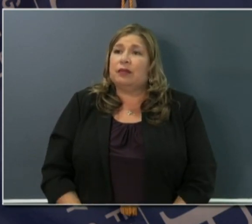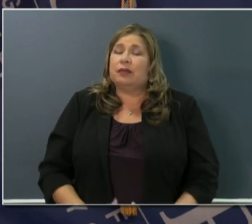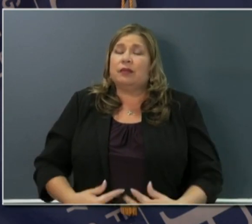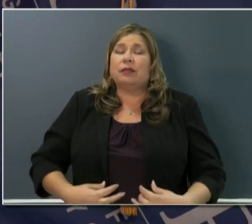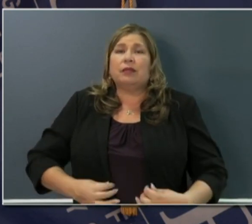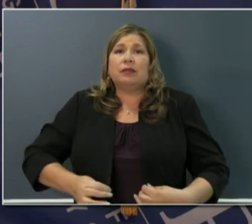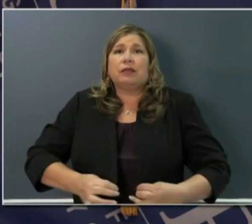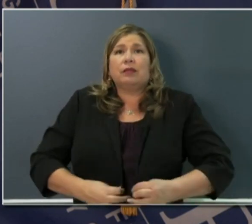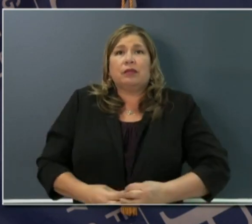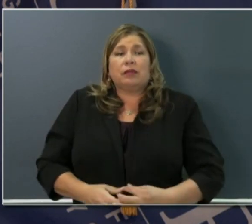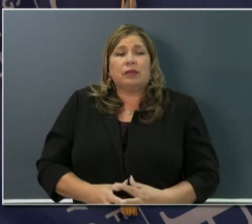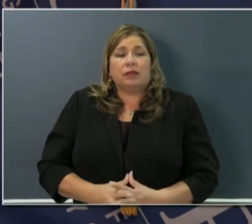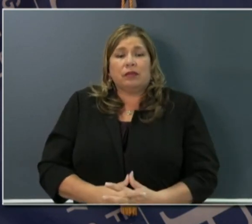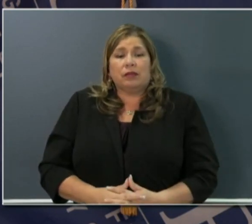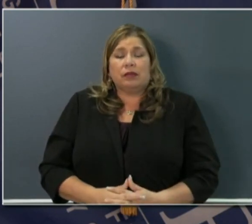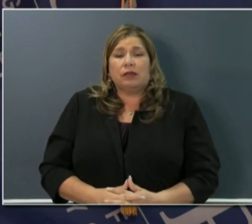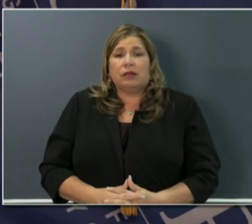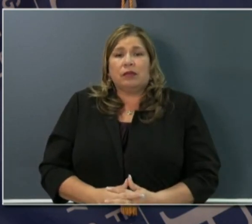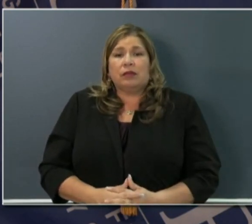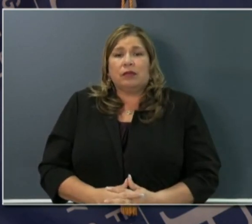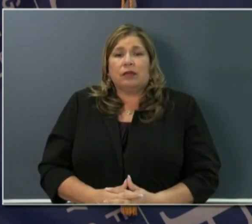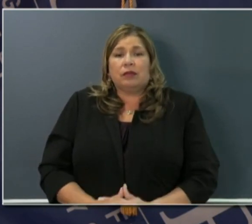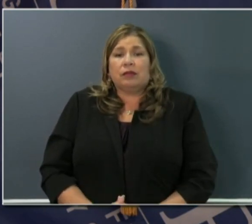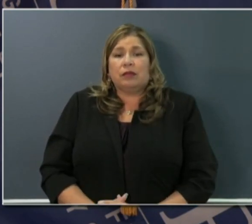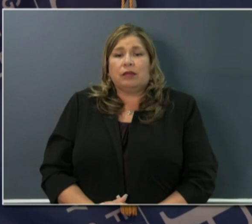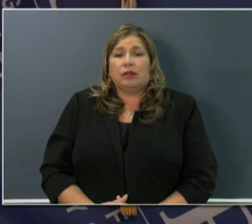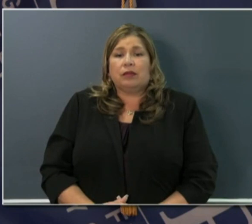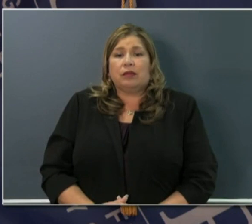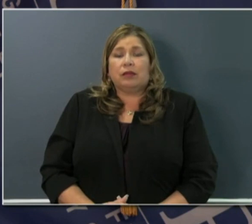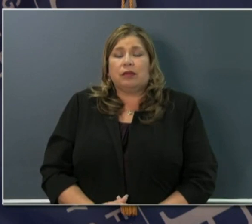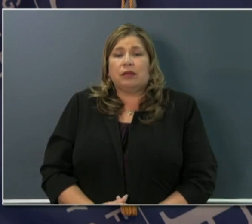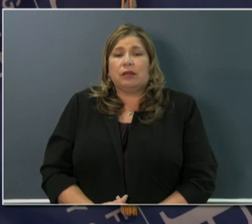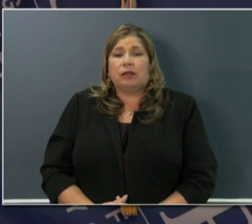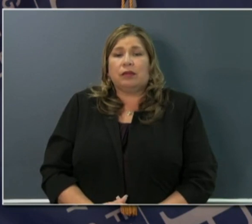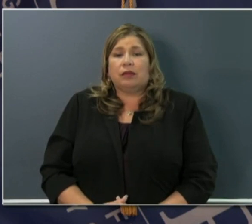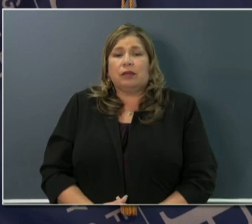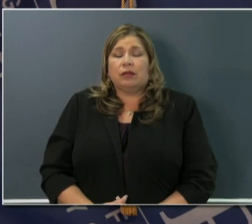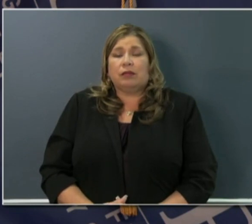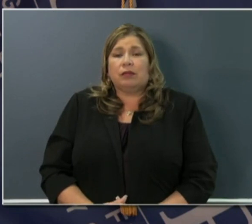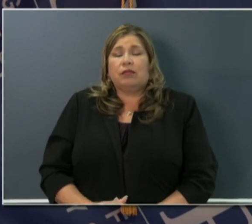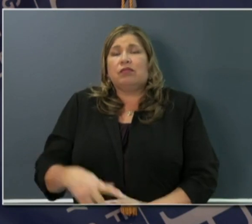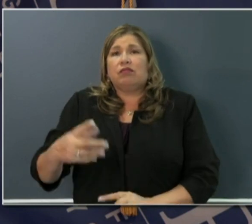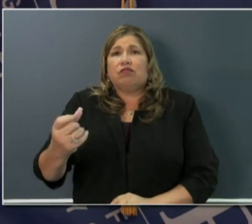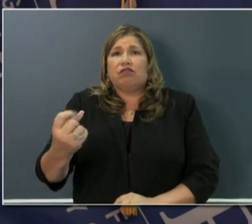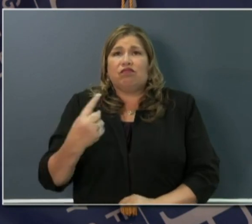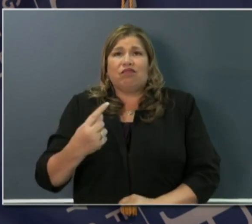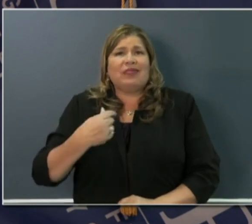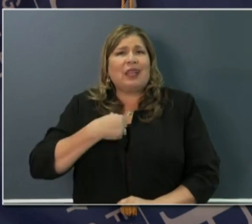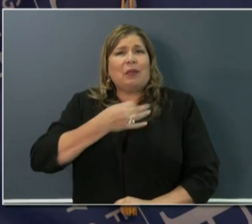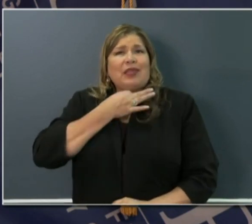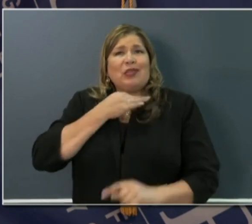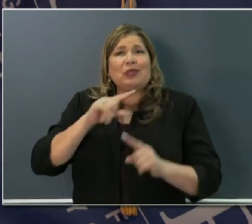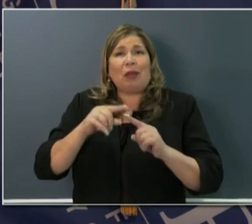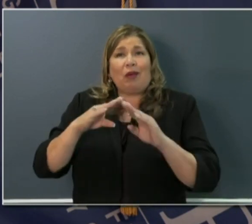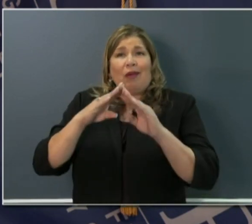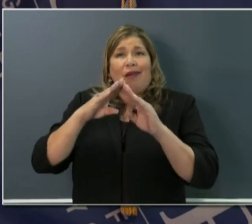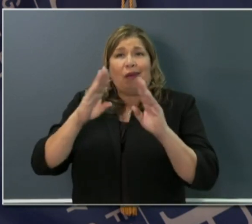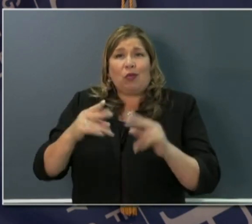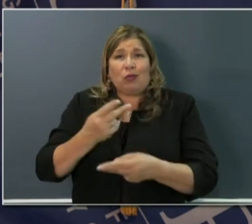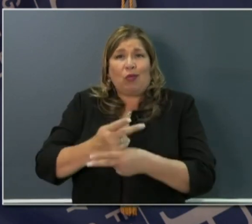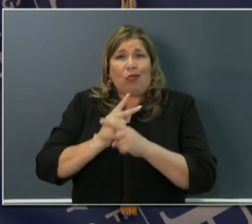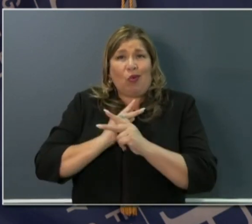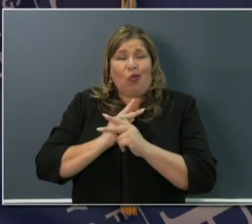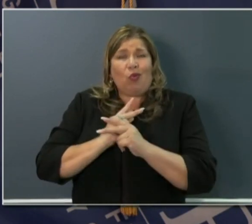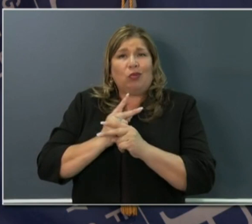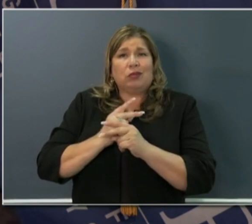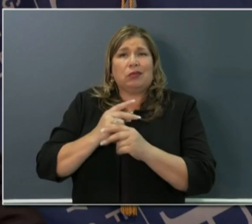Press. Hi, Governor. I'm curious about the mortgage waiving of the mortgage fees. What are the, would there be any income requirements or